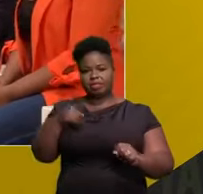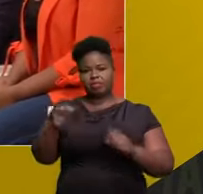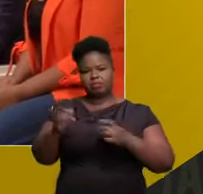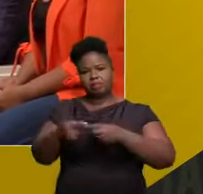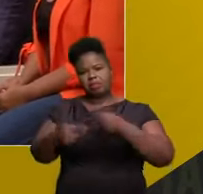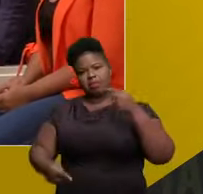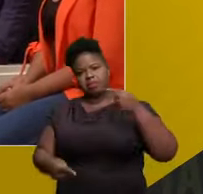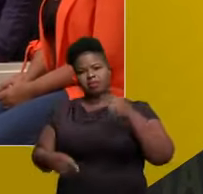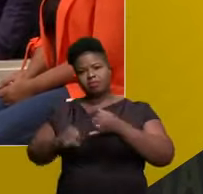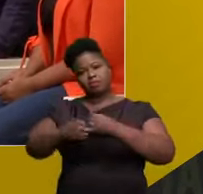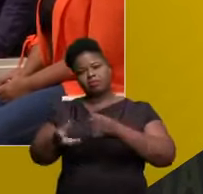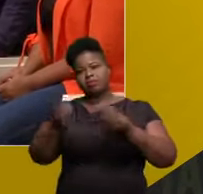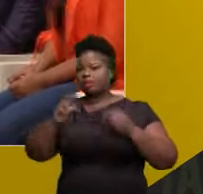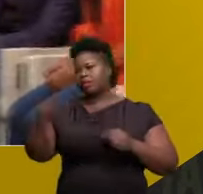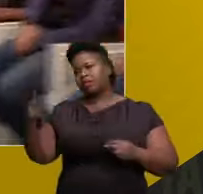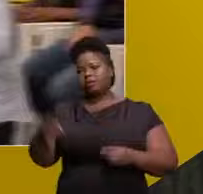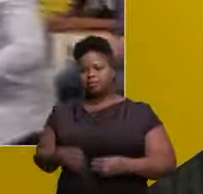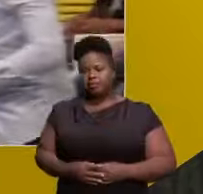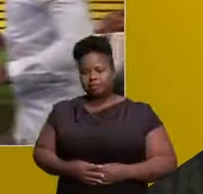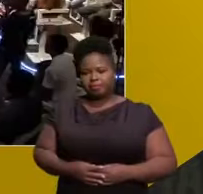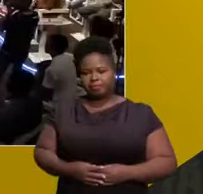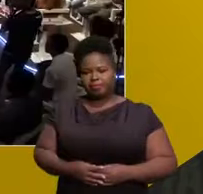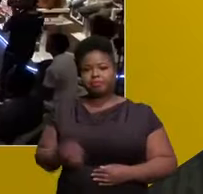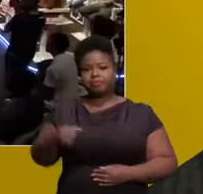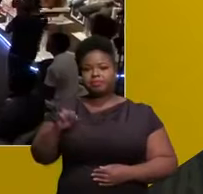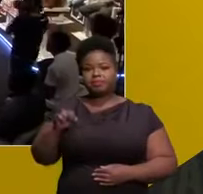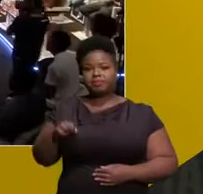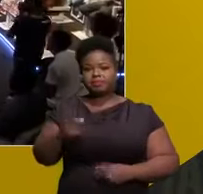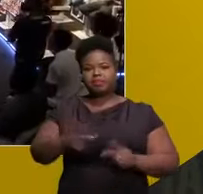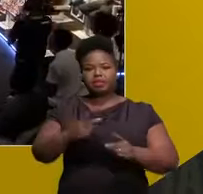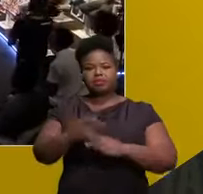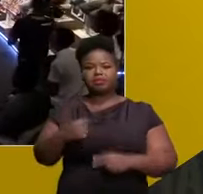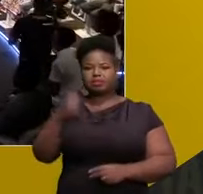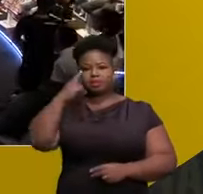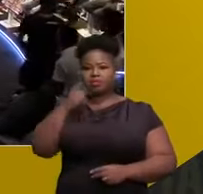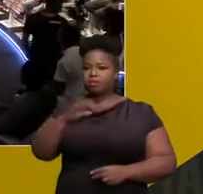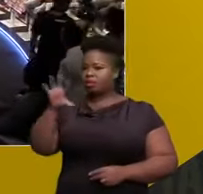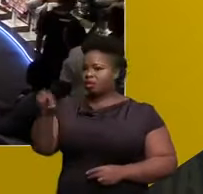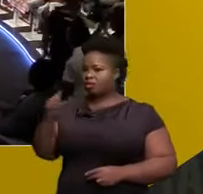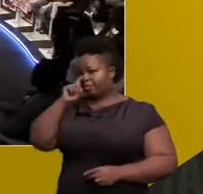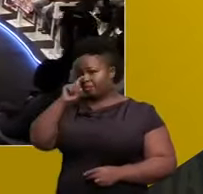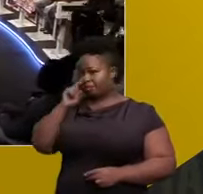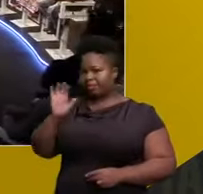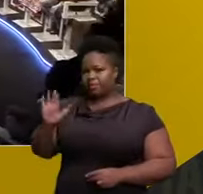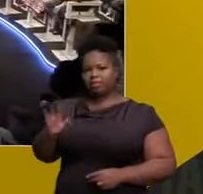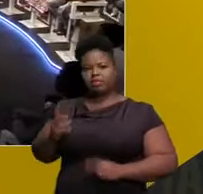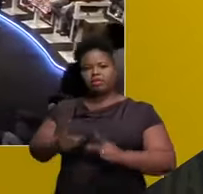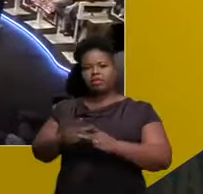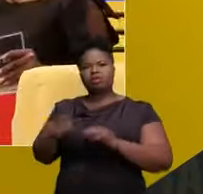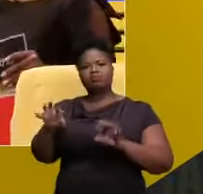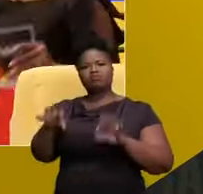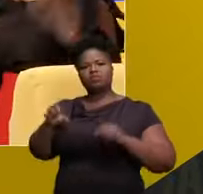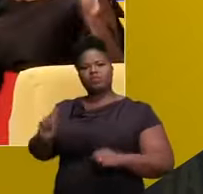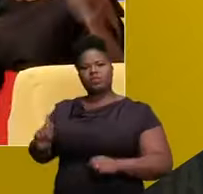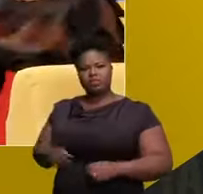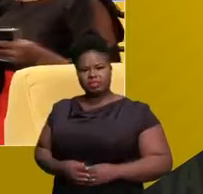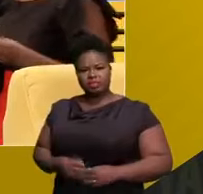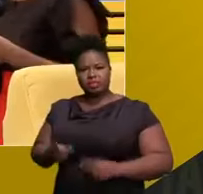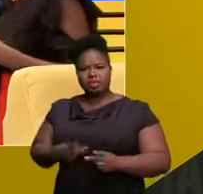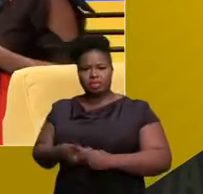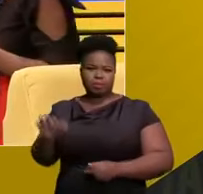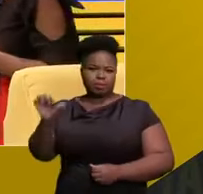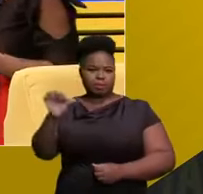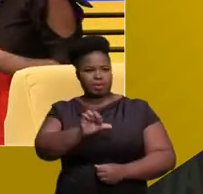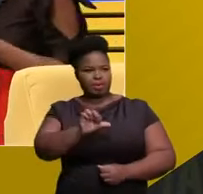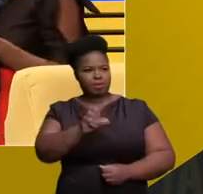Let me try to find another one. But Nicolette, for the moment? Yeah, I think for now, let's ask my sister here, Horna Yen, Uchaba Ying Na, and then we'll come back to